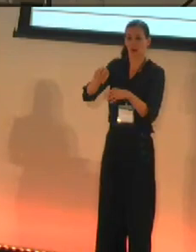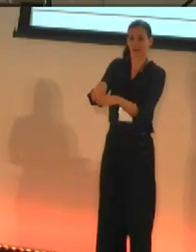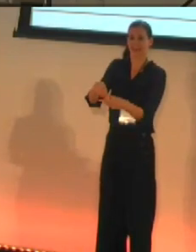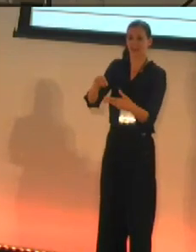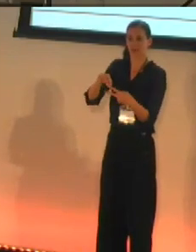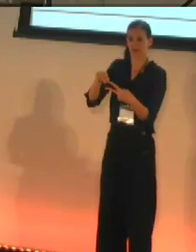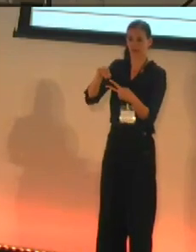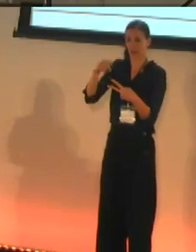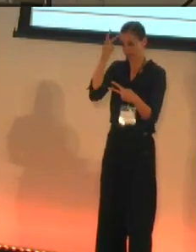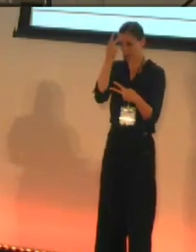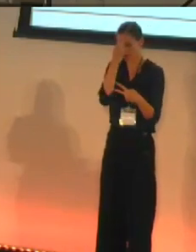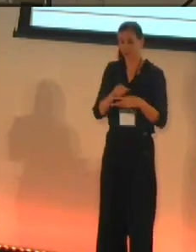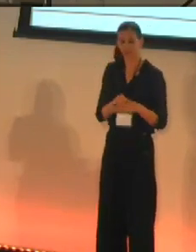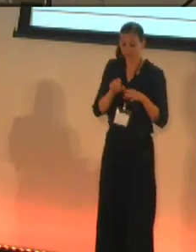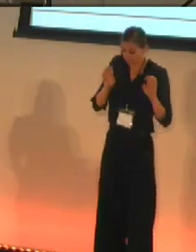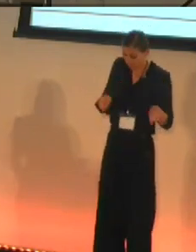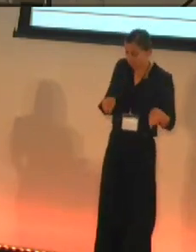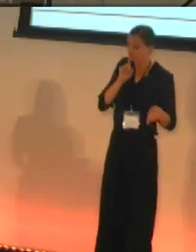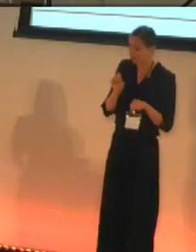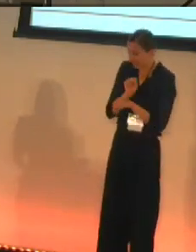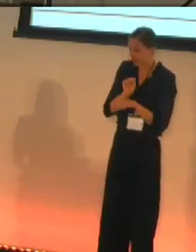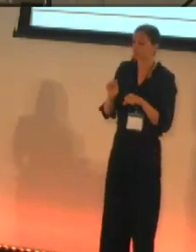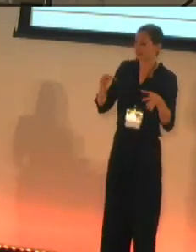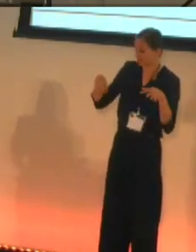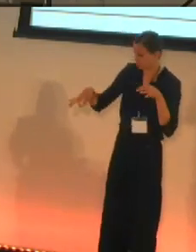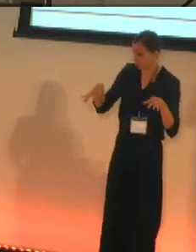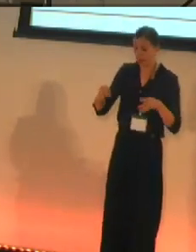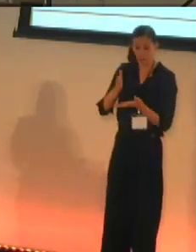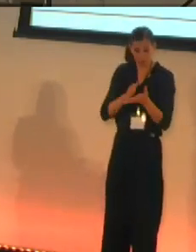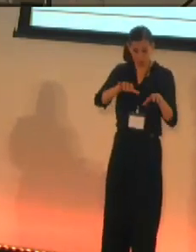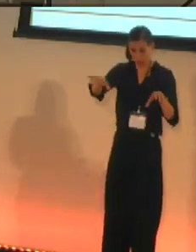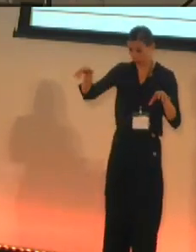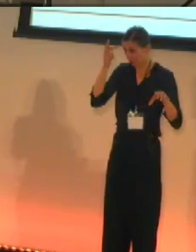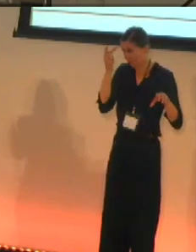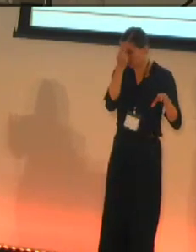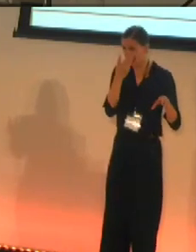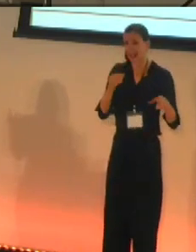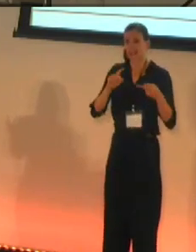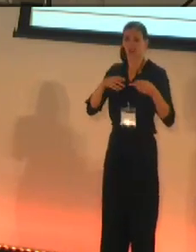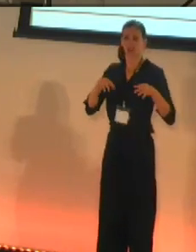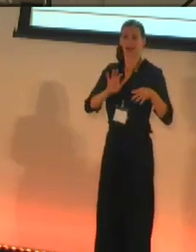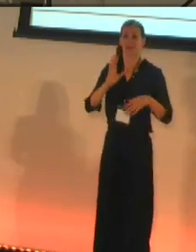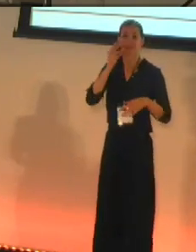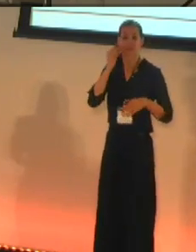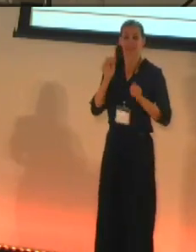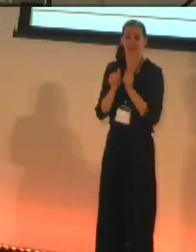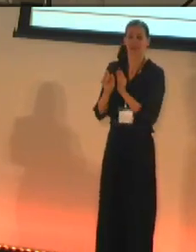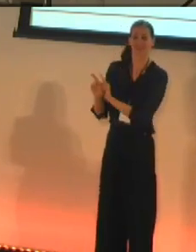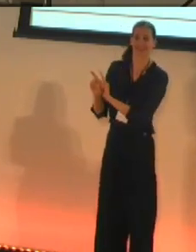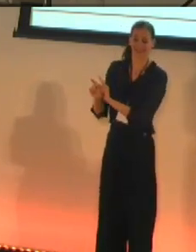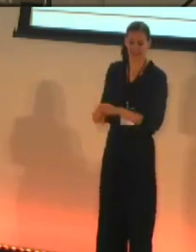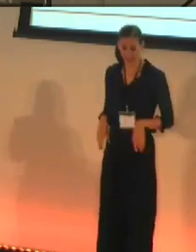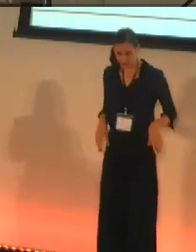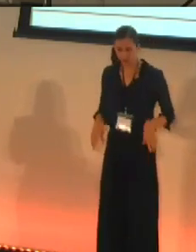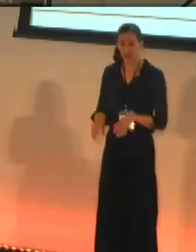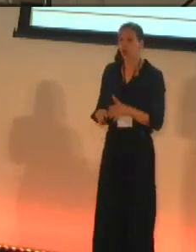to accurately describe the parks and also interact and explore the environments with their guide. It seems like this is a very promising approach for accessibility because most